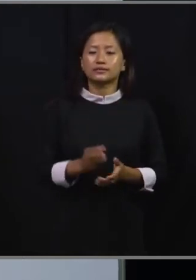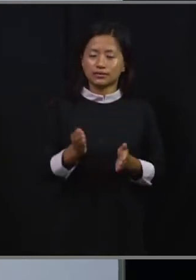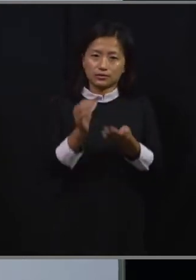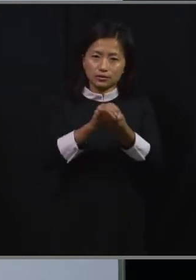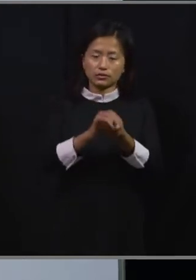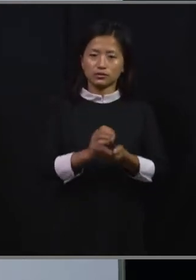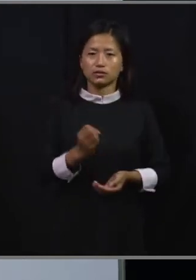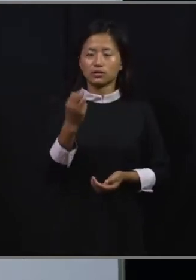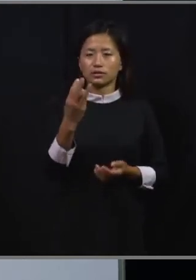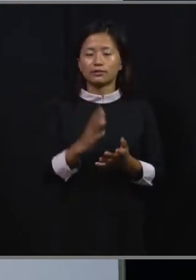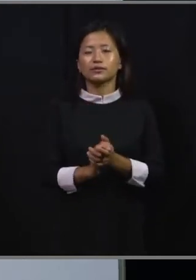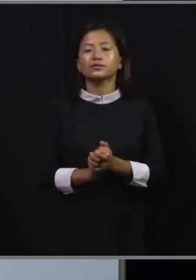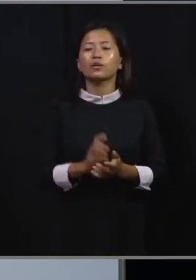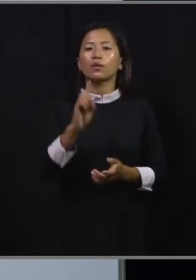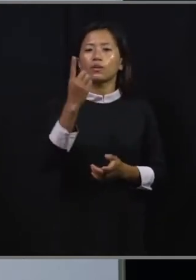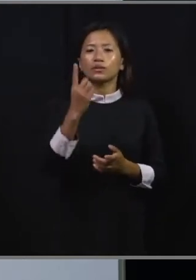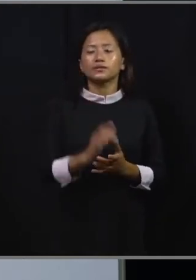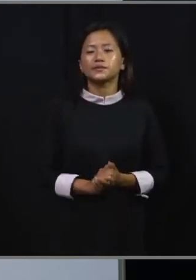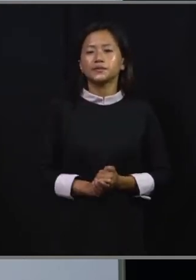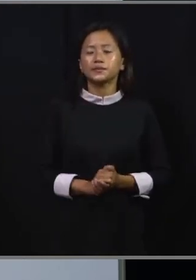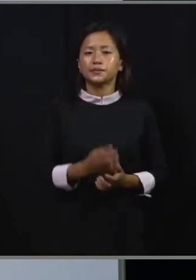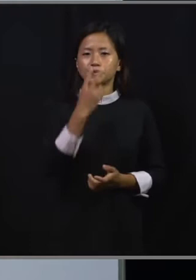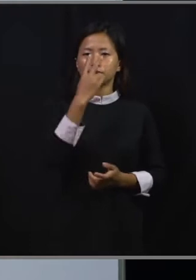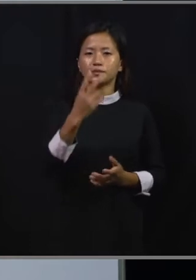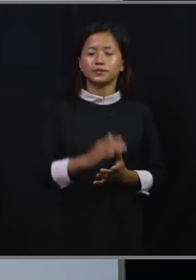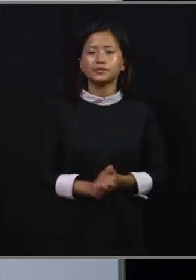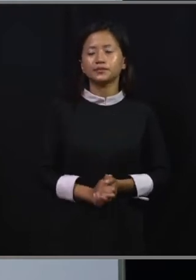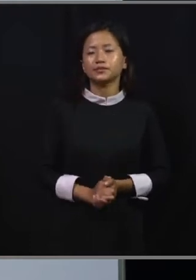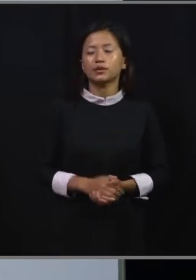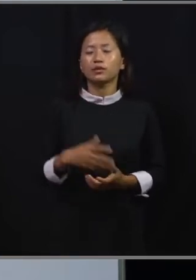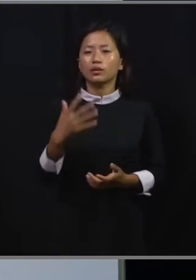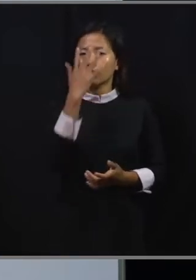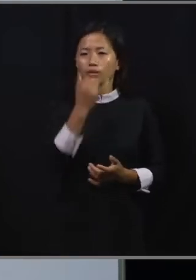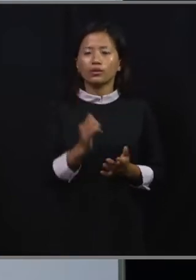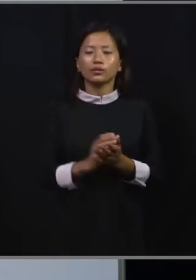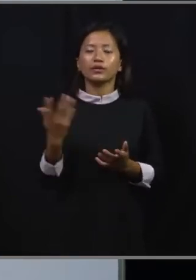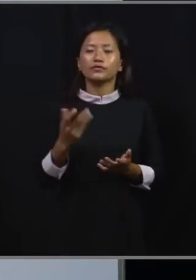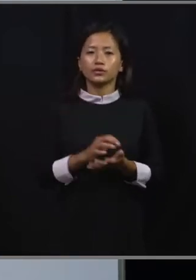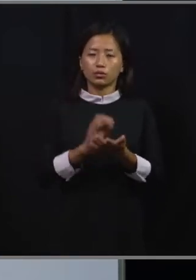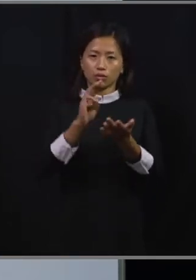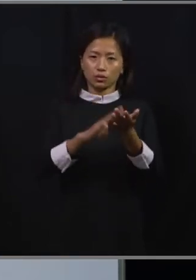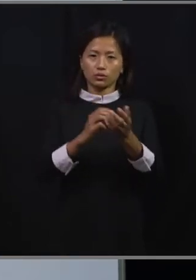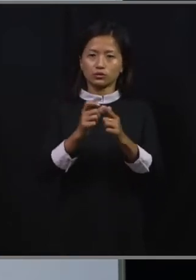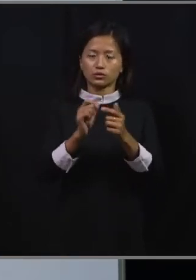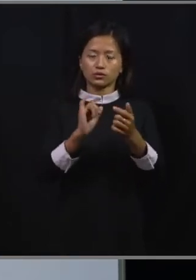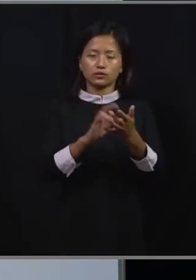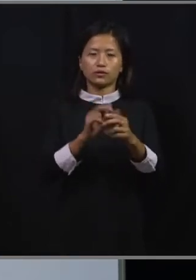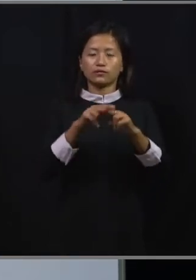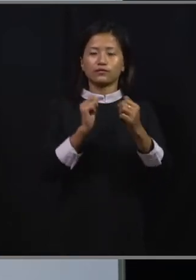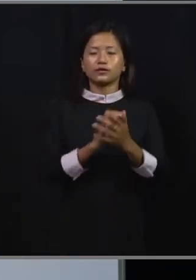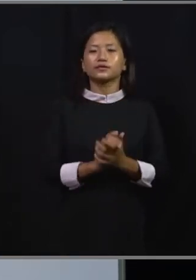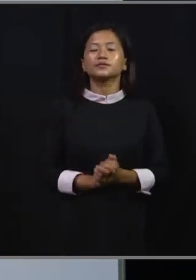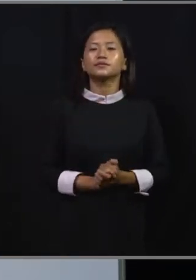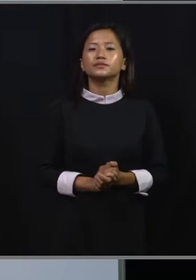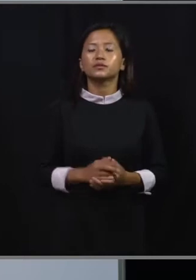numbering. Say this is 1. Okay, now look here. So why we have to modify this equation? Because we have to find the image object